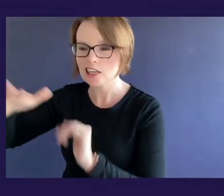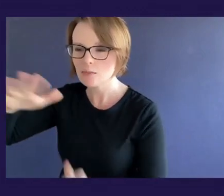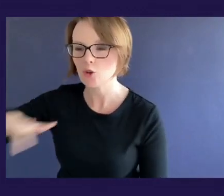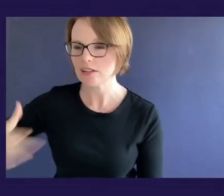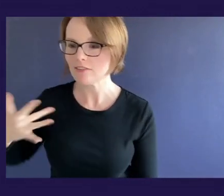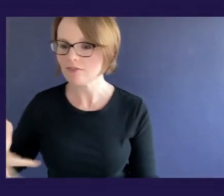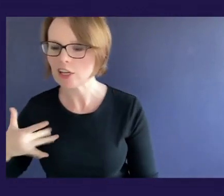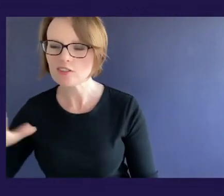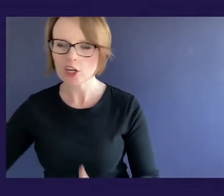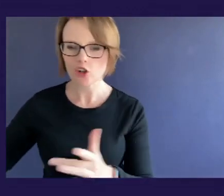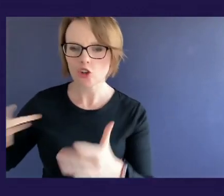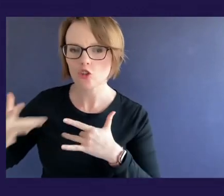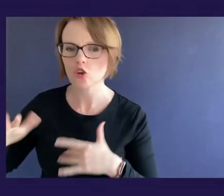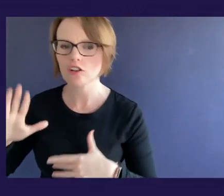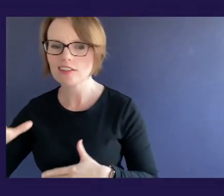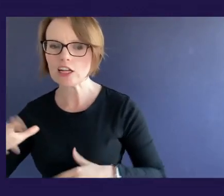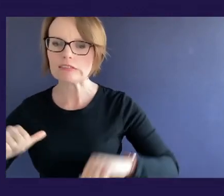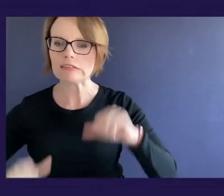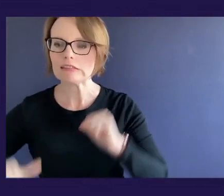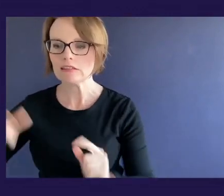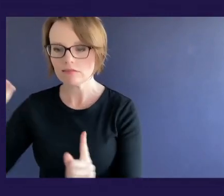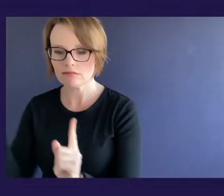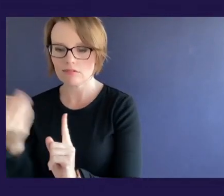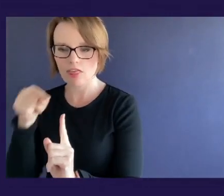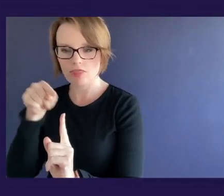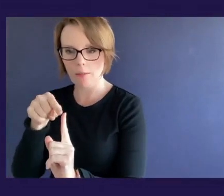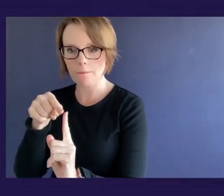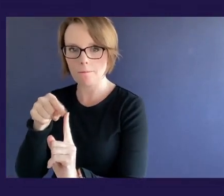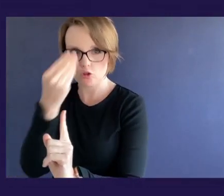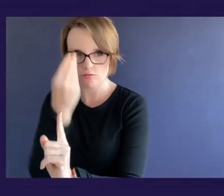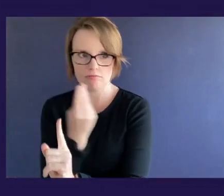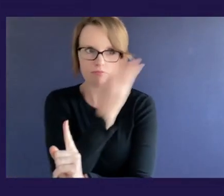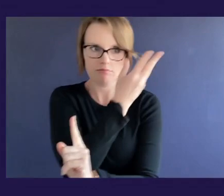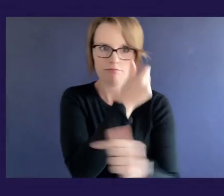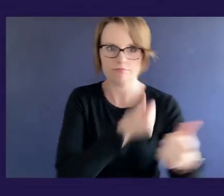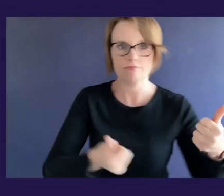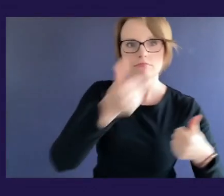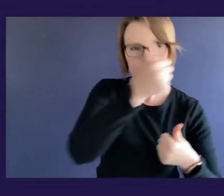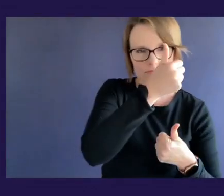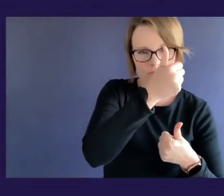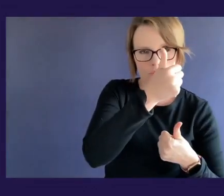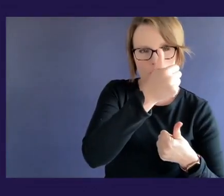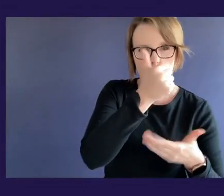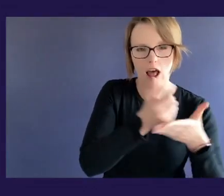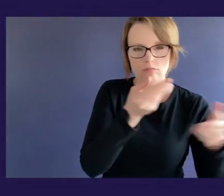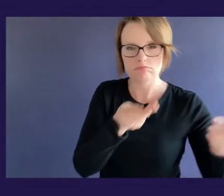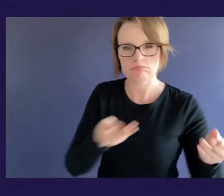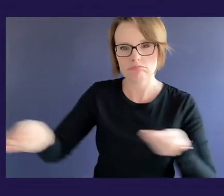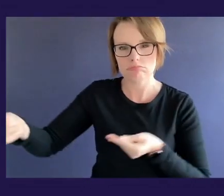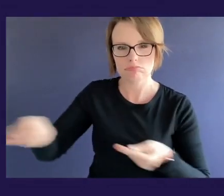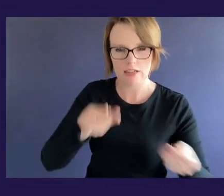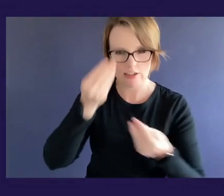cetera. And we also know that, and